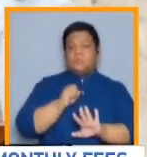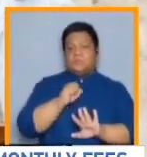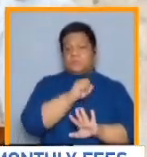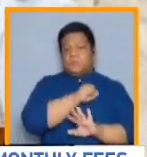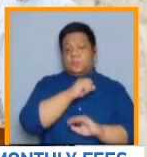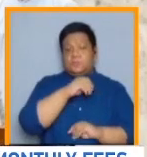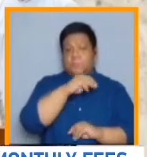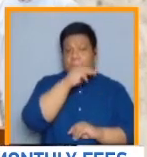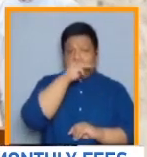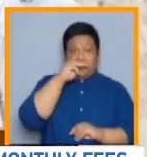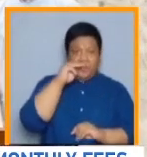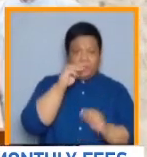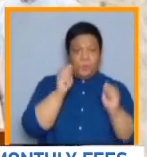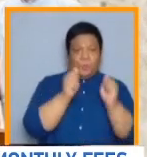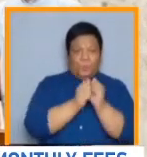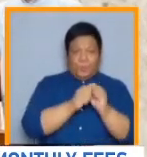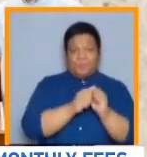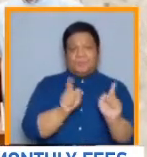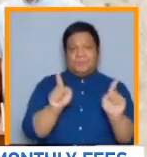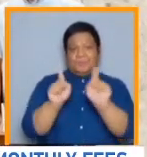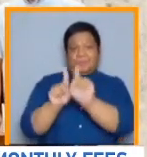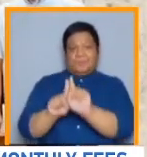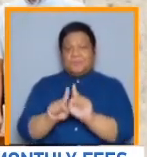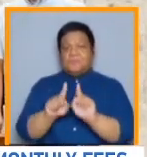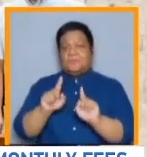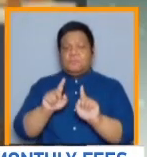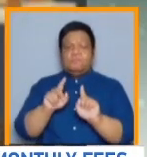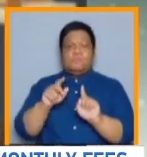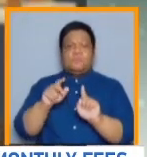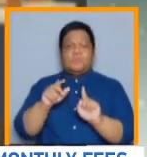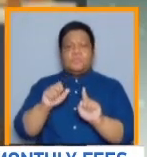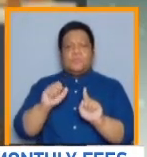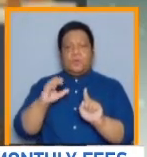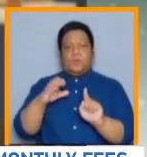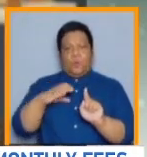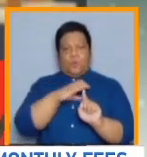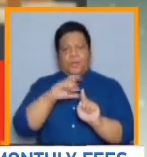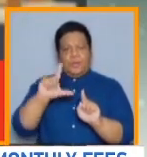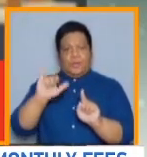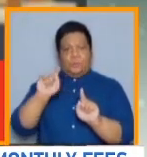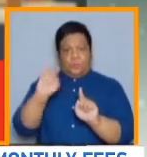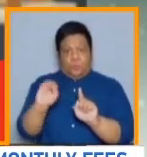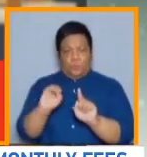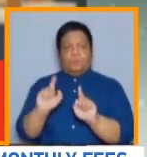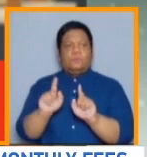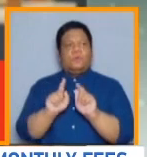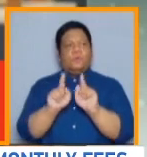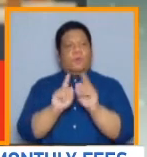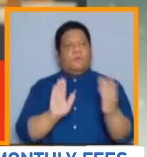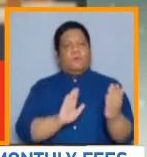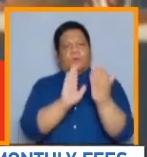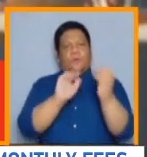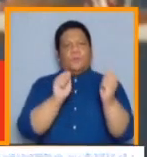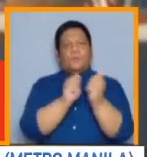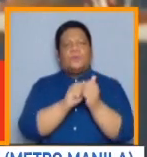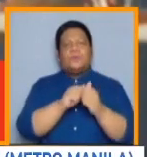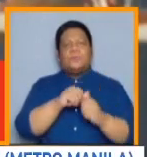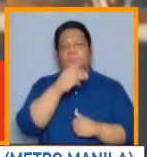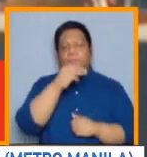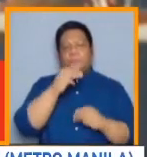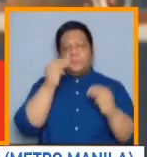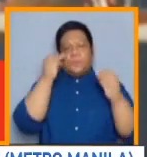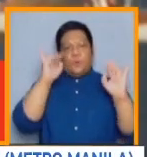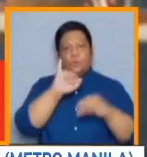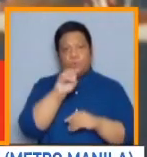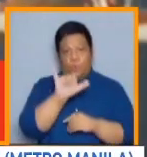Pacquiao at Buhay Party List Representative Lito Atienza. Nakasalang din si Pacquiao sa kandidato talks ng Go Negosyo. Pagdating po ng